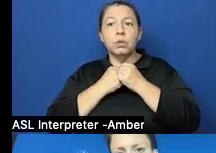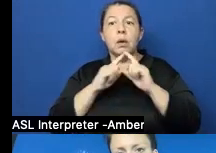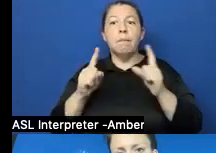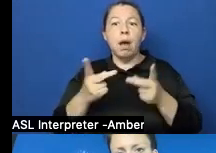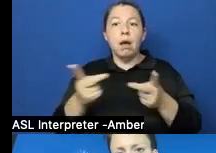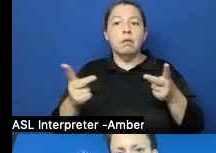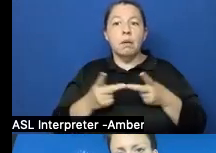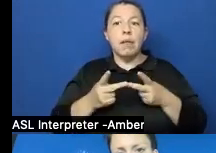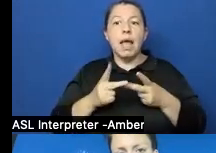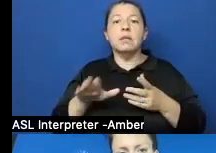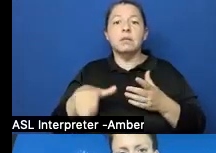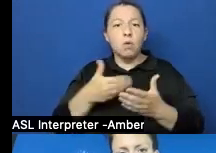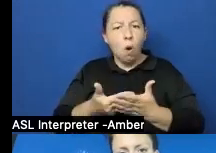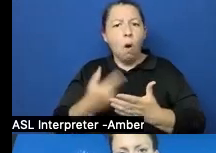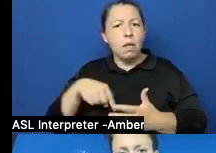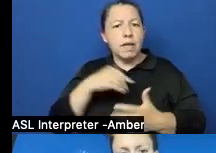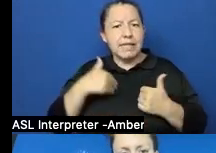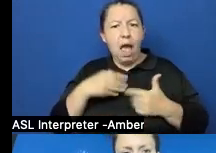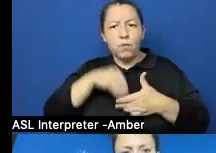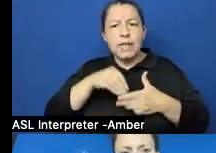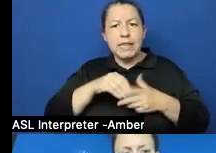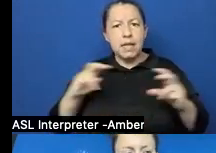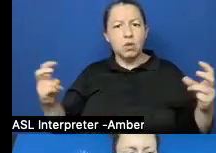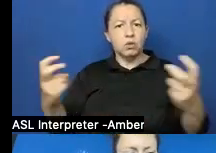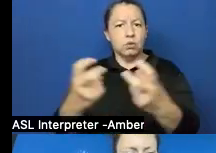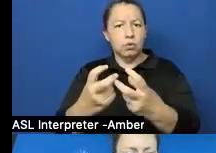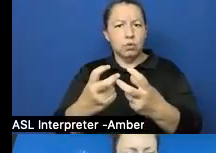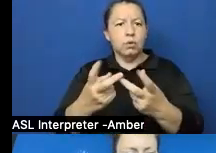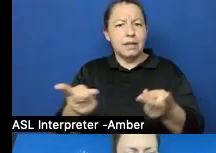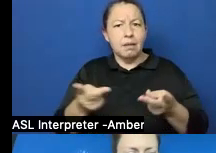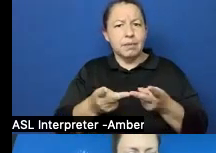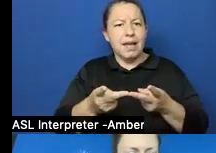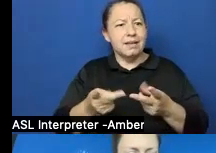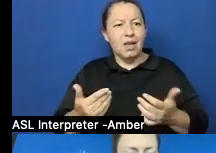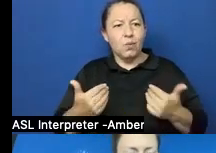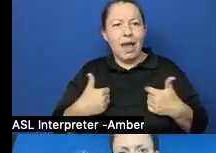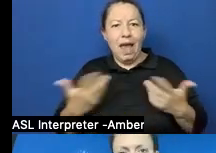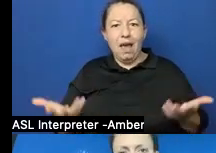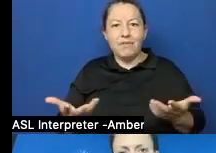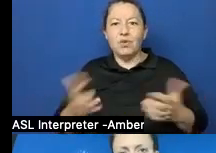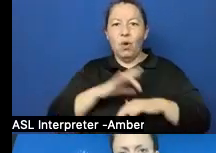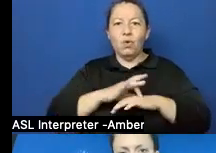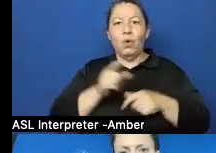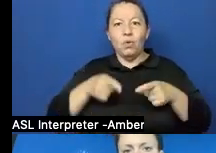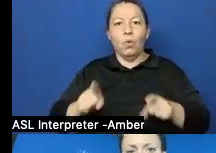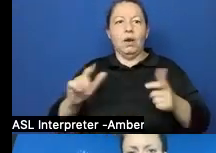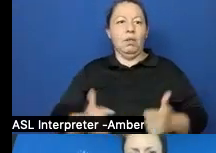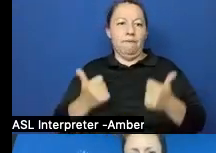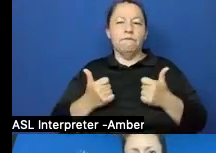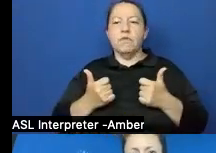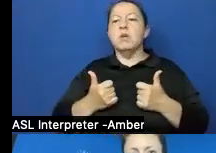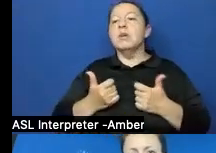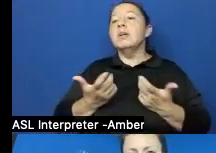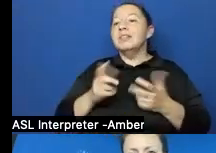that everybody holds in the space we are occupied for the short time we get to live. So I think with that being said, then